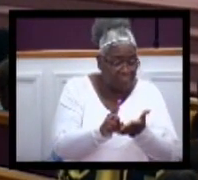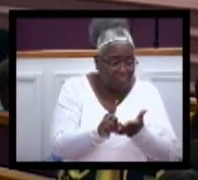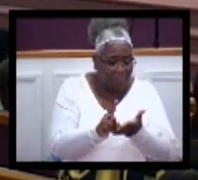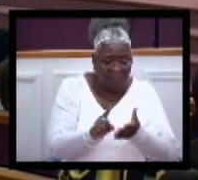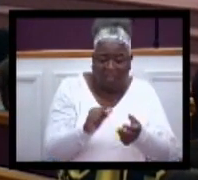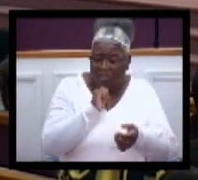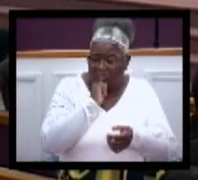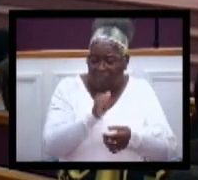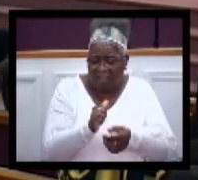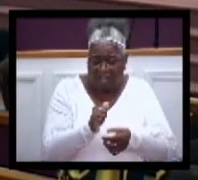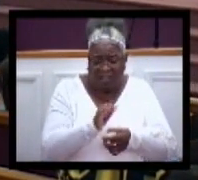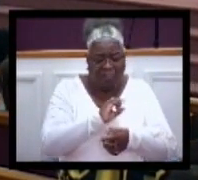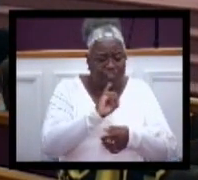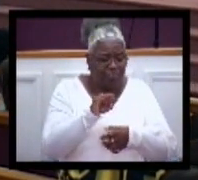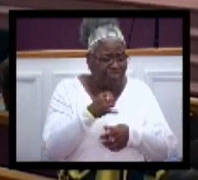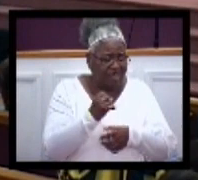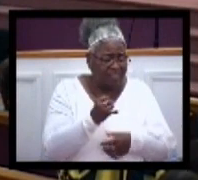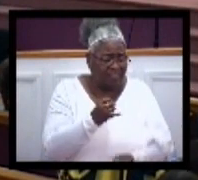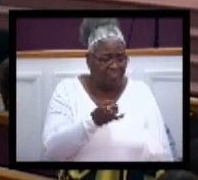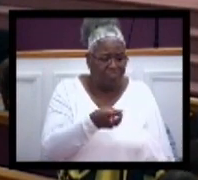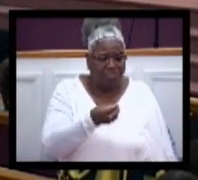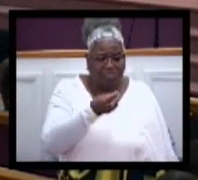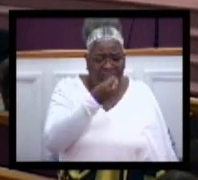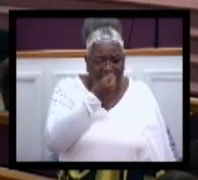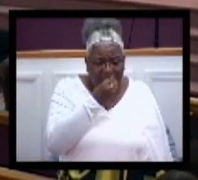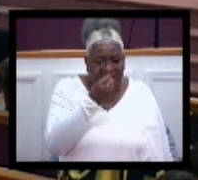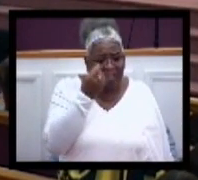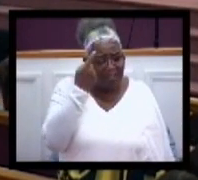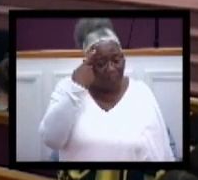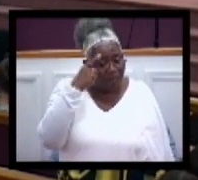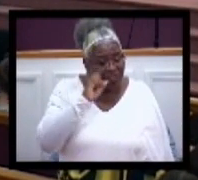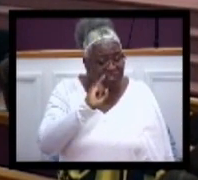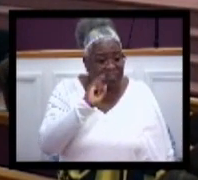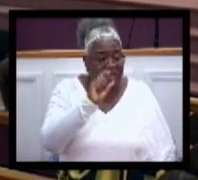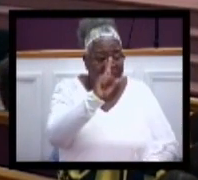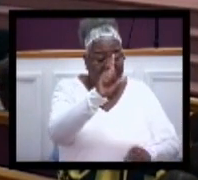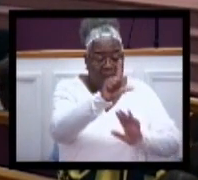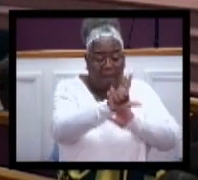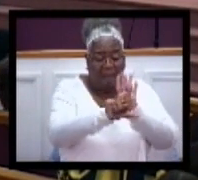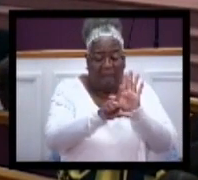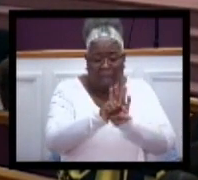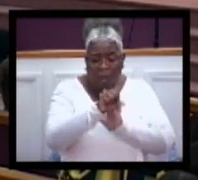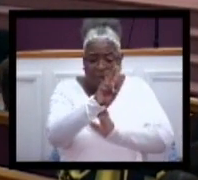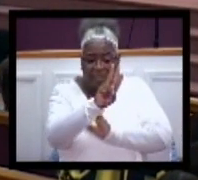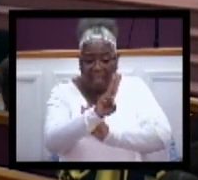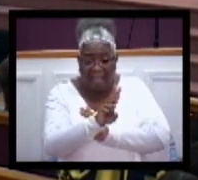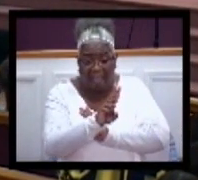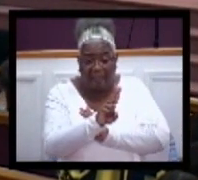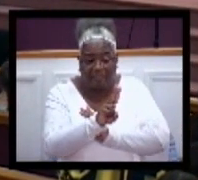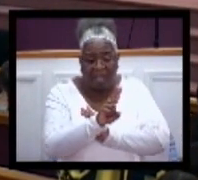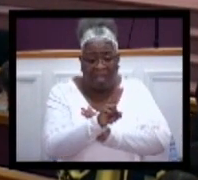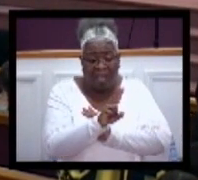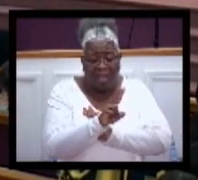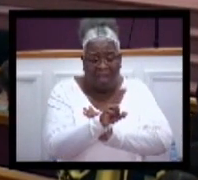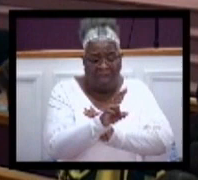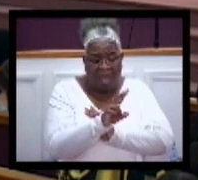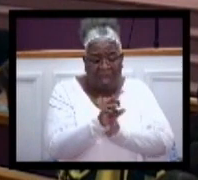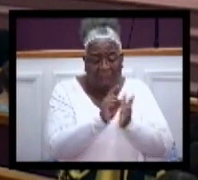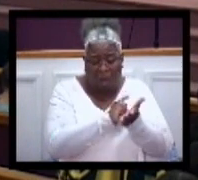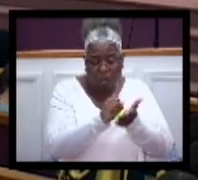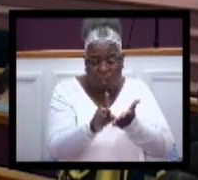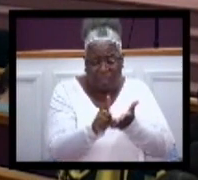You're not going to just eat for just an hour and a half a week.